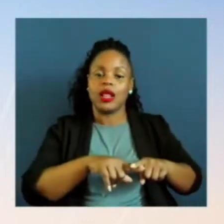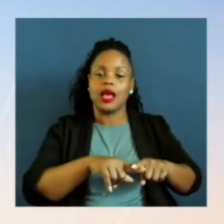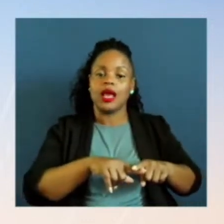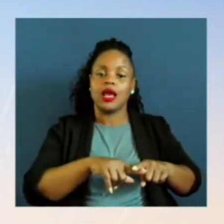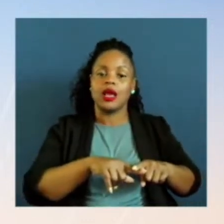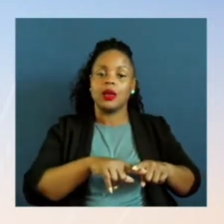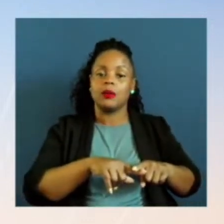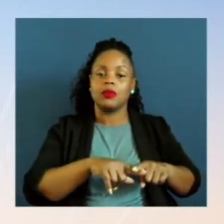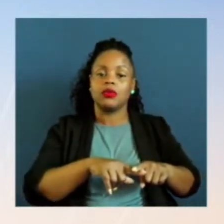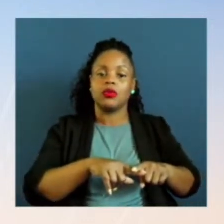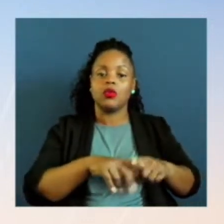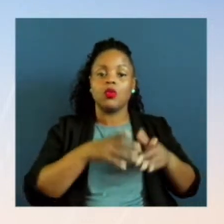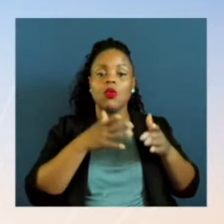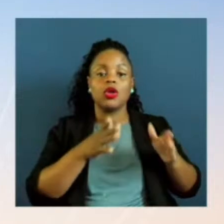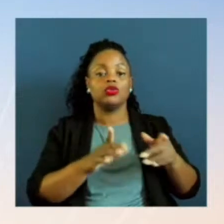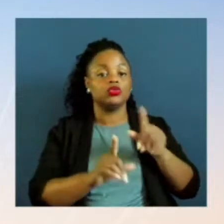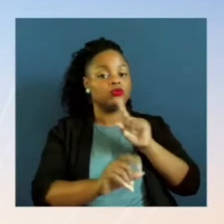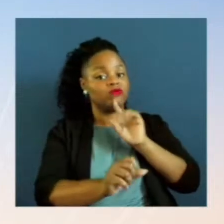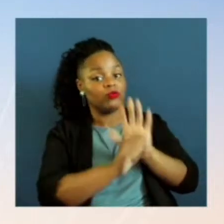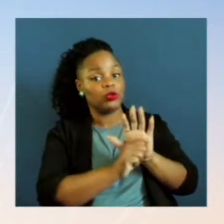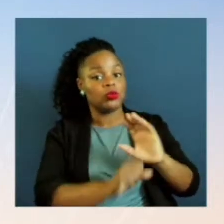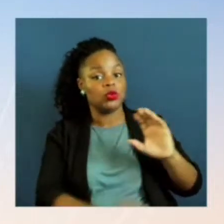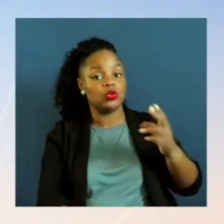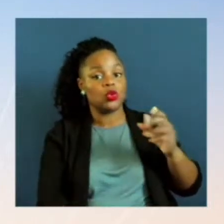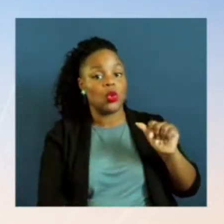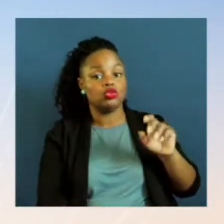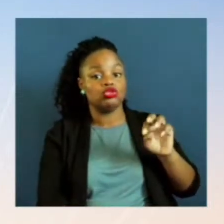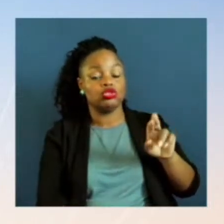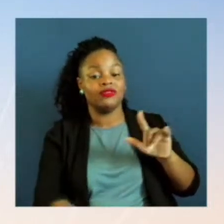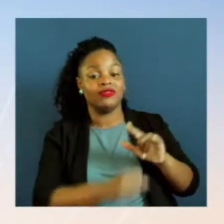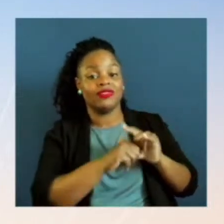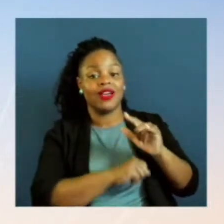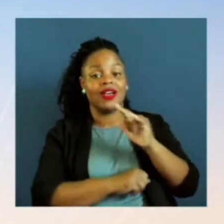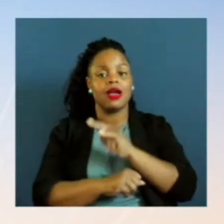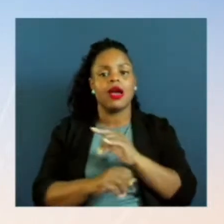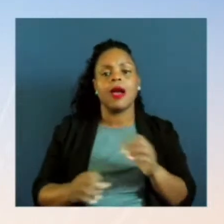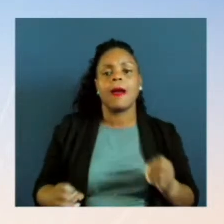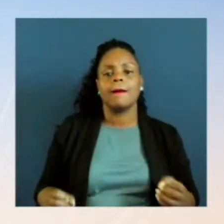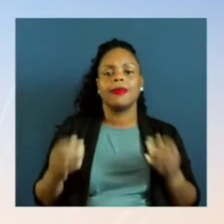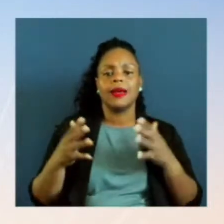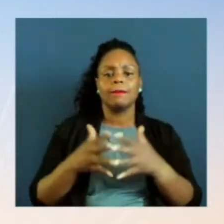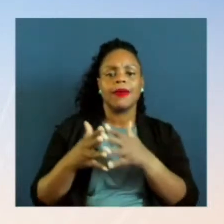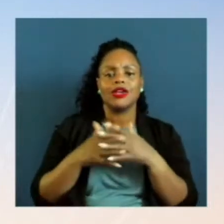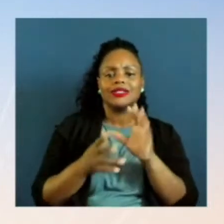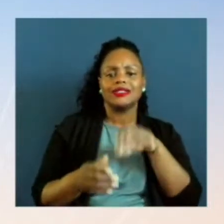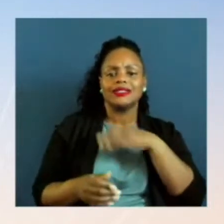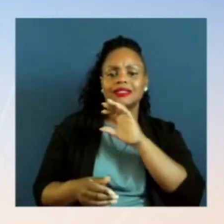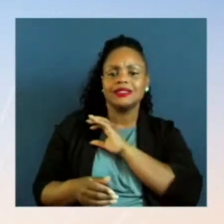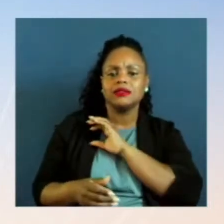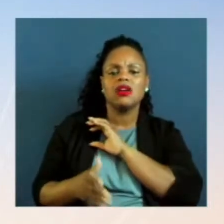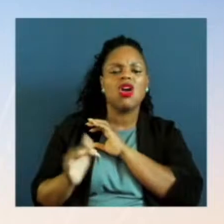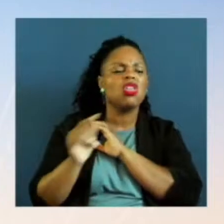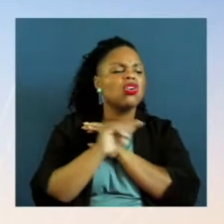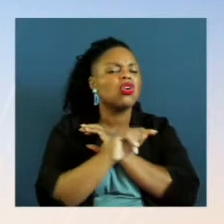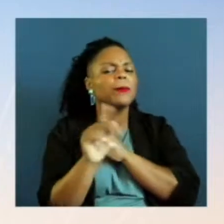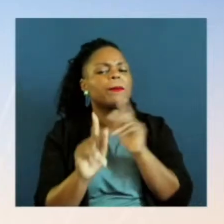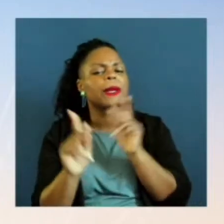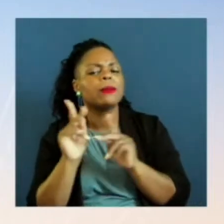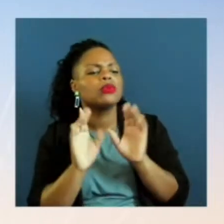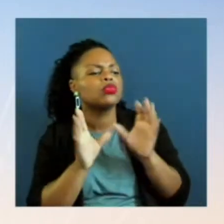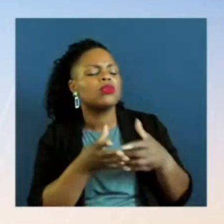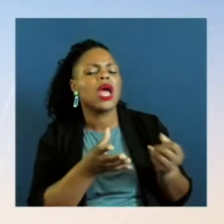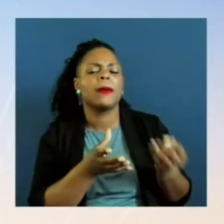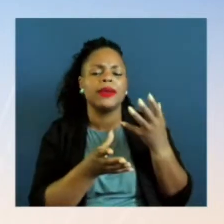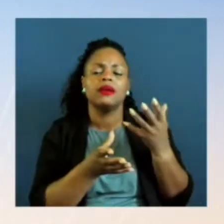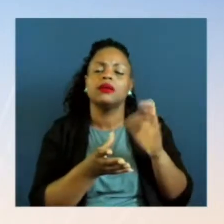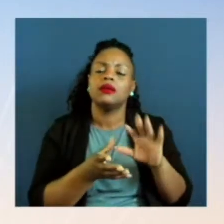may be organizing them, the number of American citizens and other priorities groups on board, the accuracy of the rest of the manifest and where the plane may